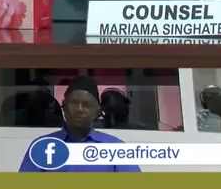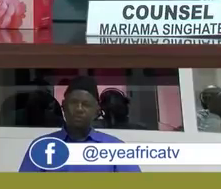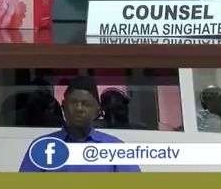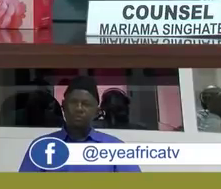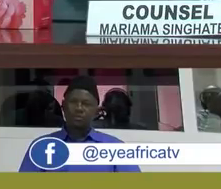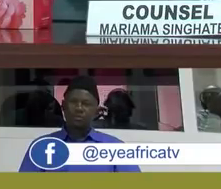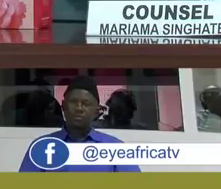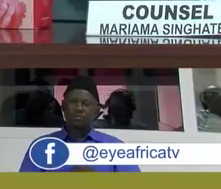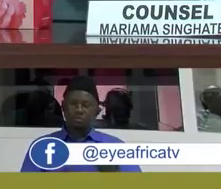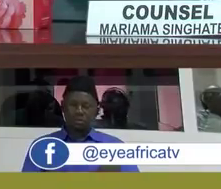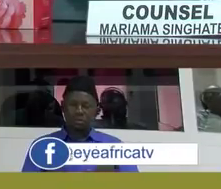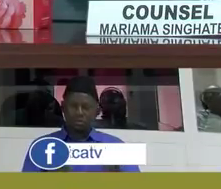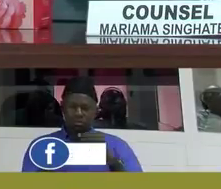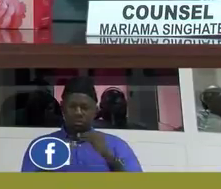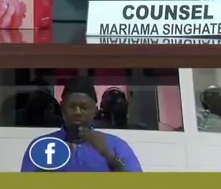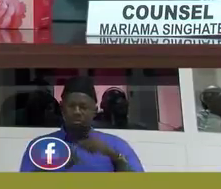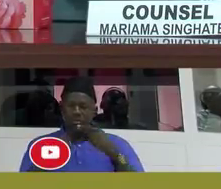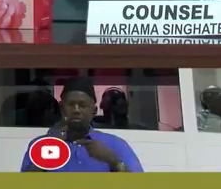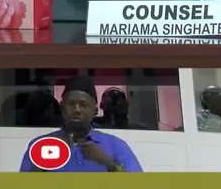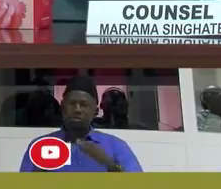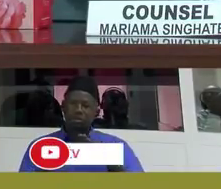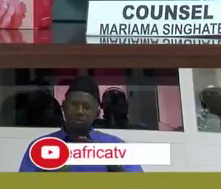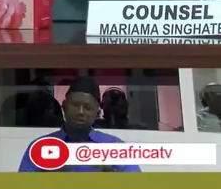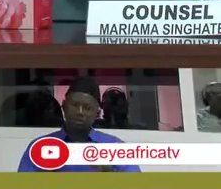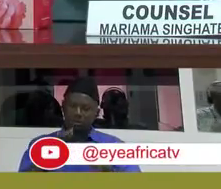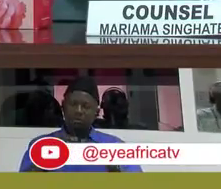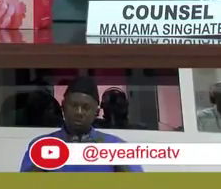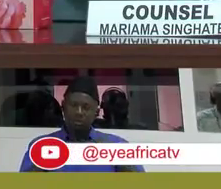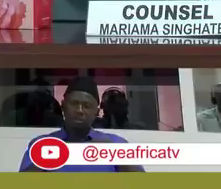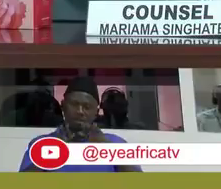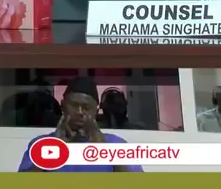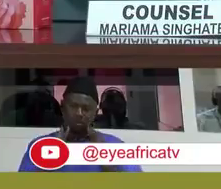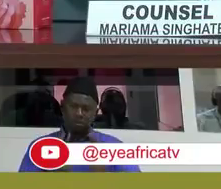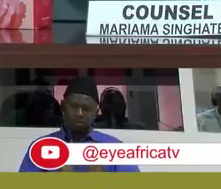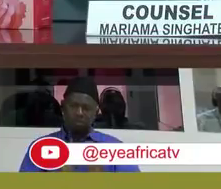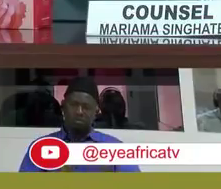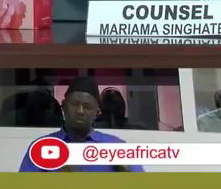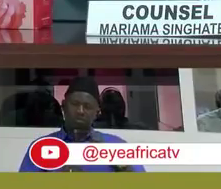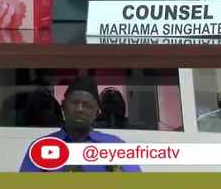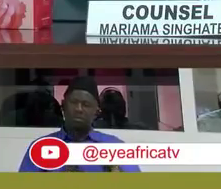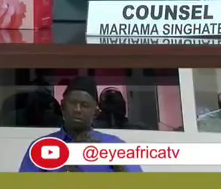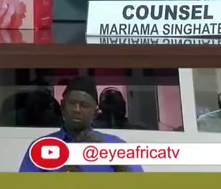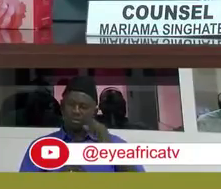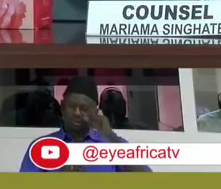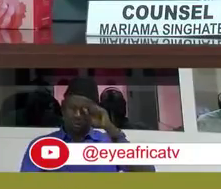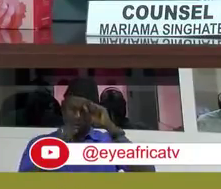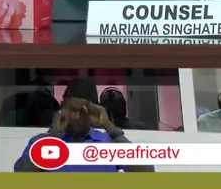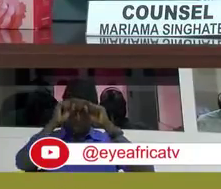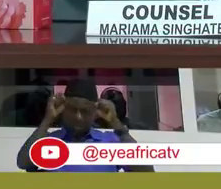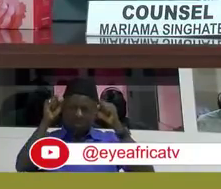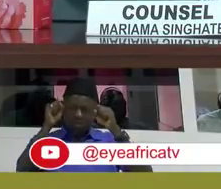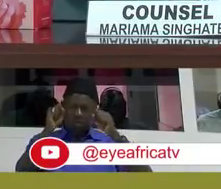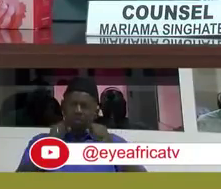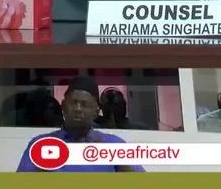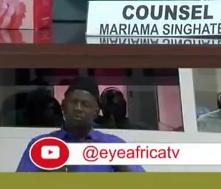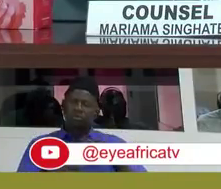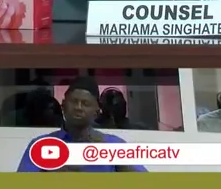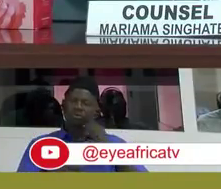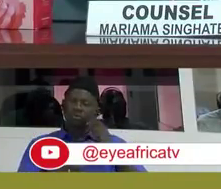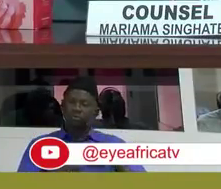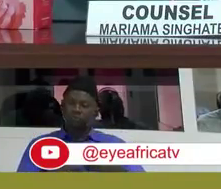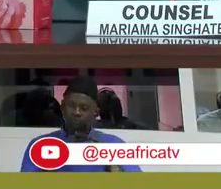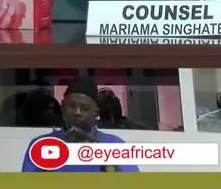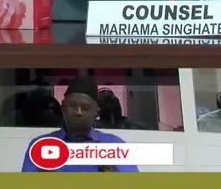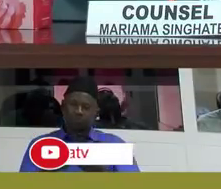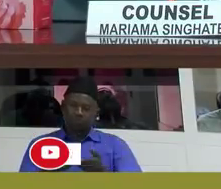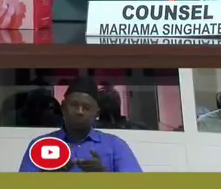Let's talk about the steps that were taken by government to actually implement